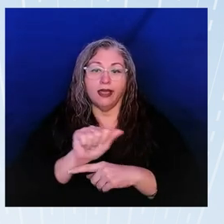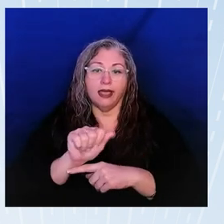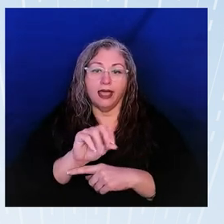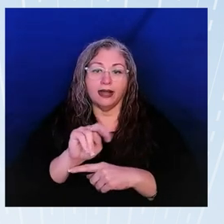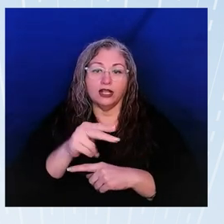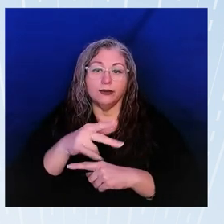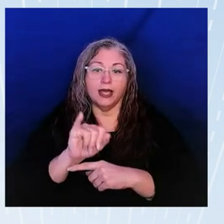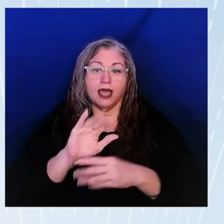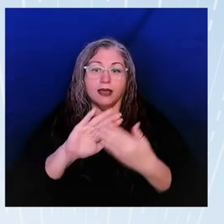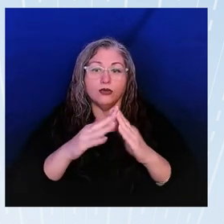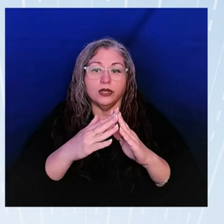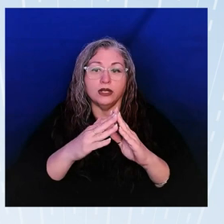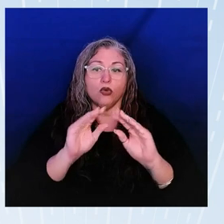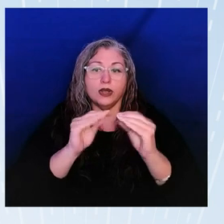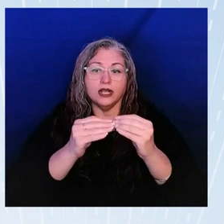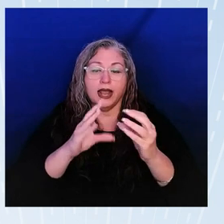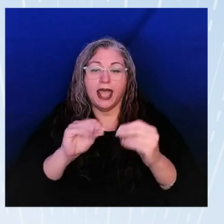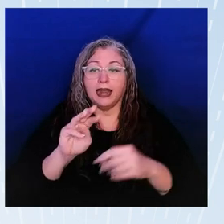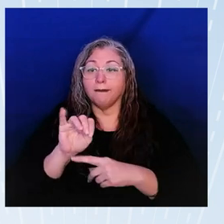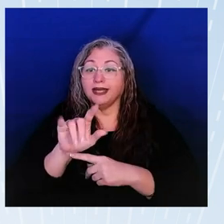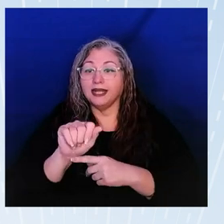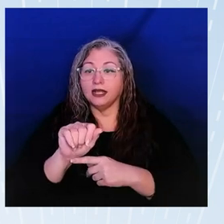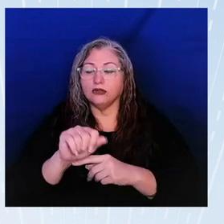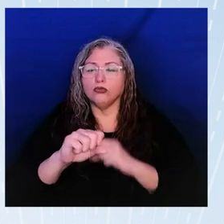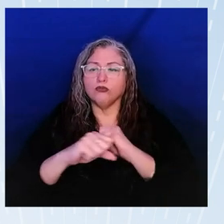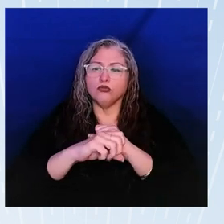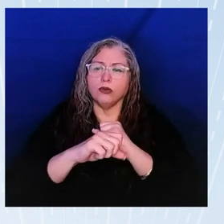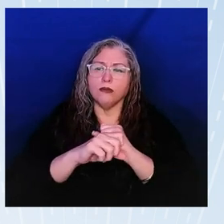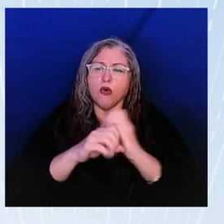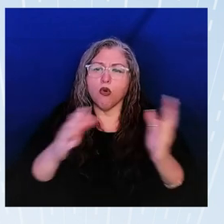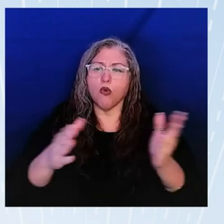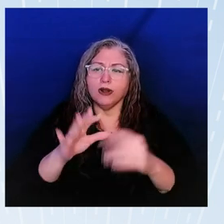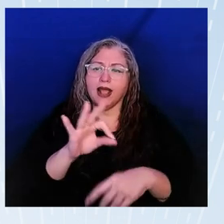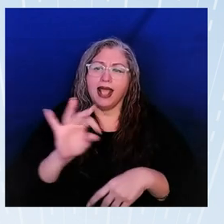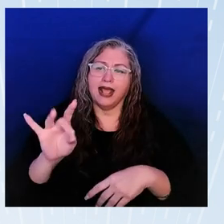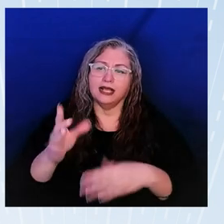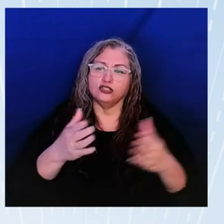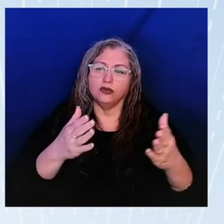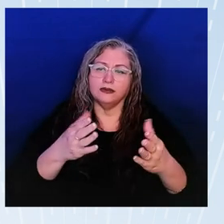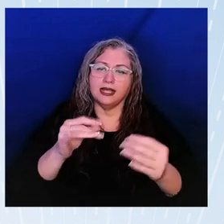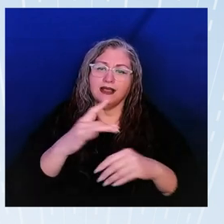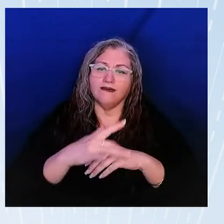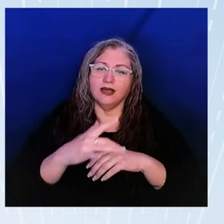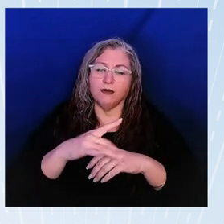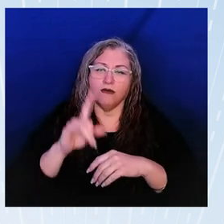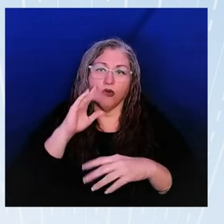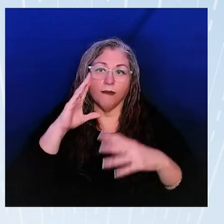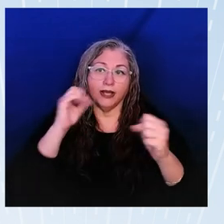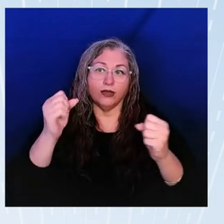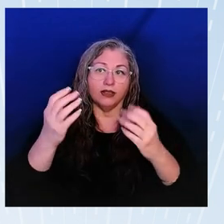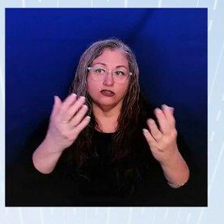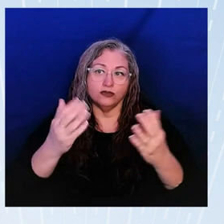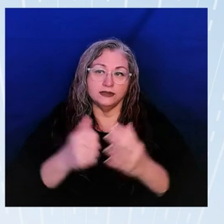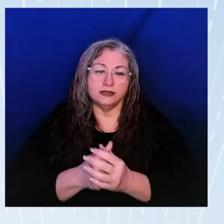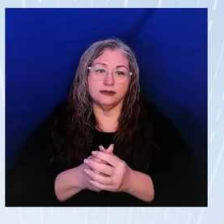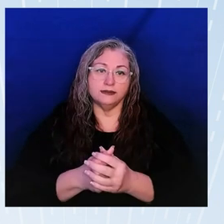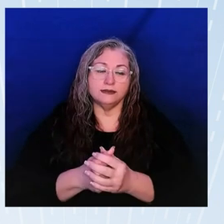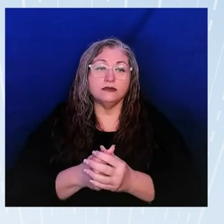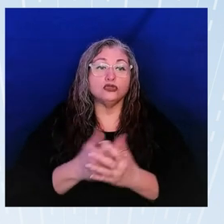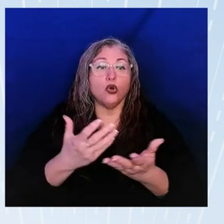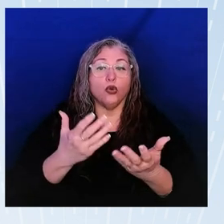community organizations and media, to promote the 988 service and the availability of mental health services. So with